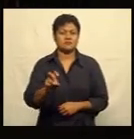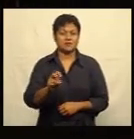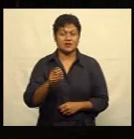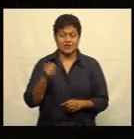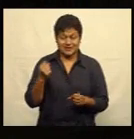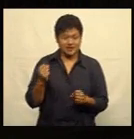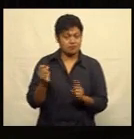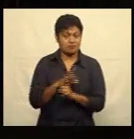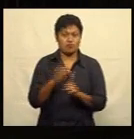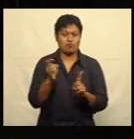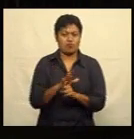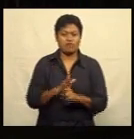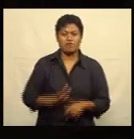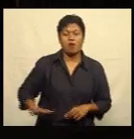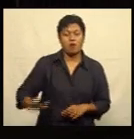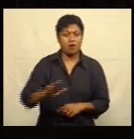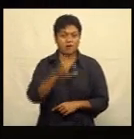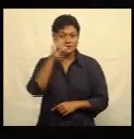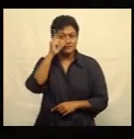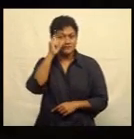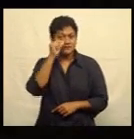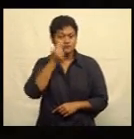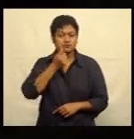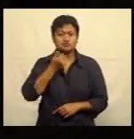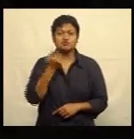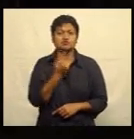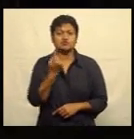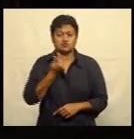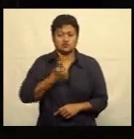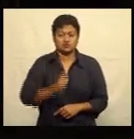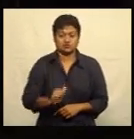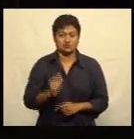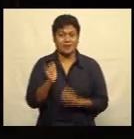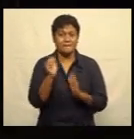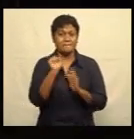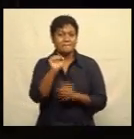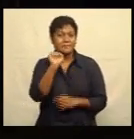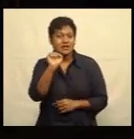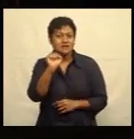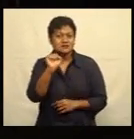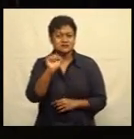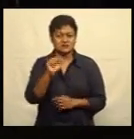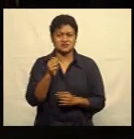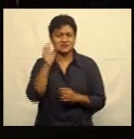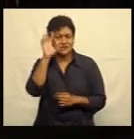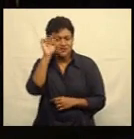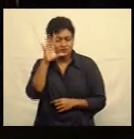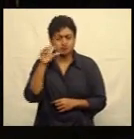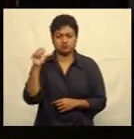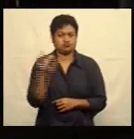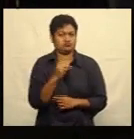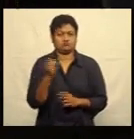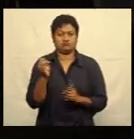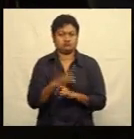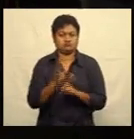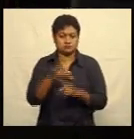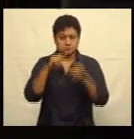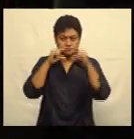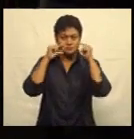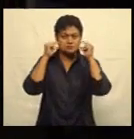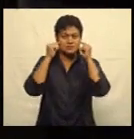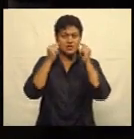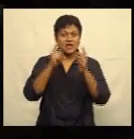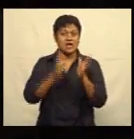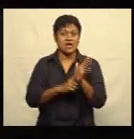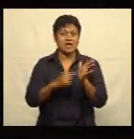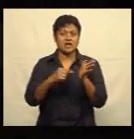compulsory for all Fijians using public transport effective tomorrow. The LTA will be monitoring and they will remove